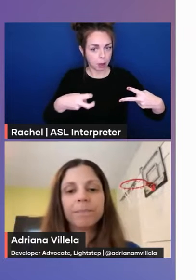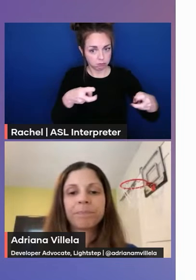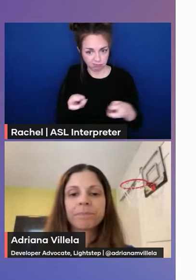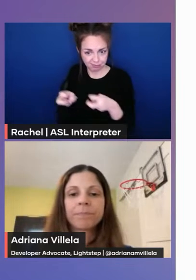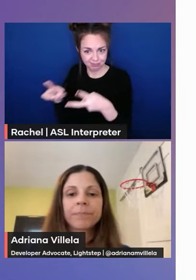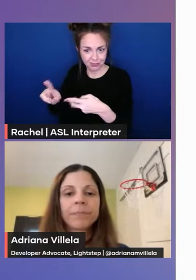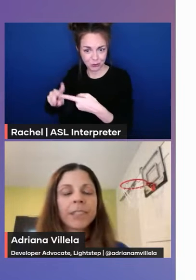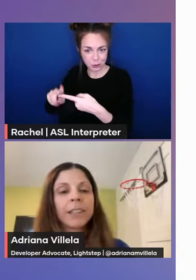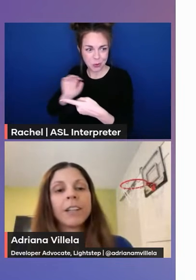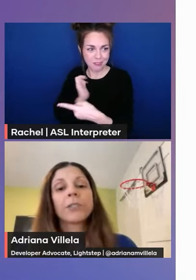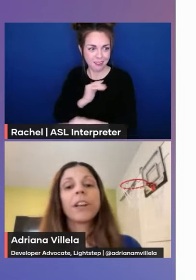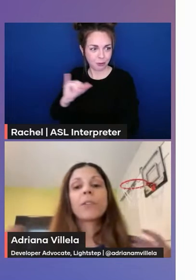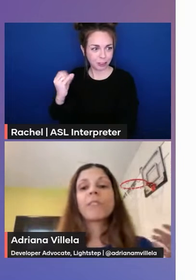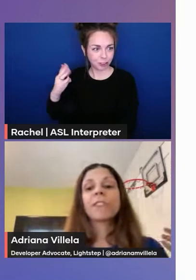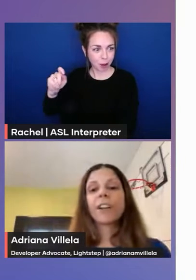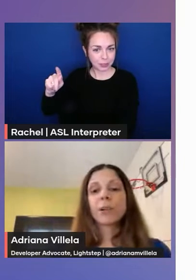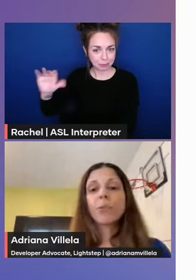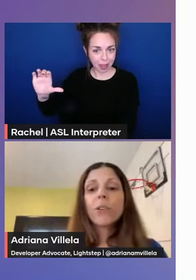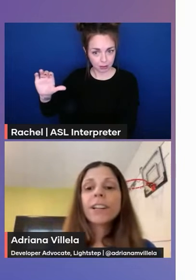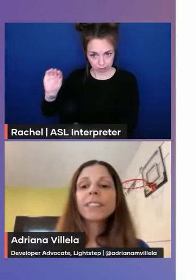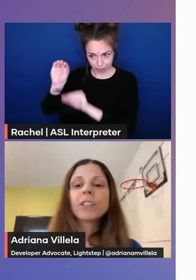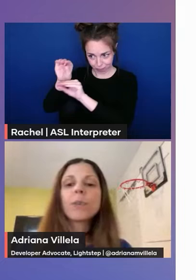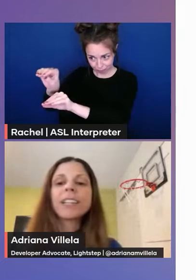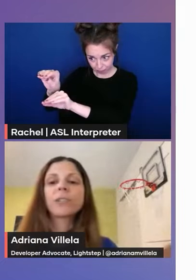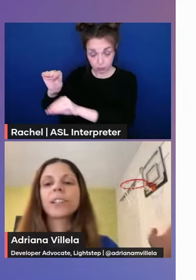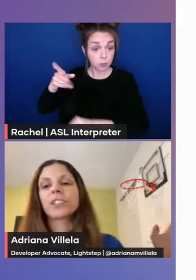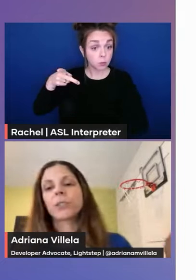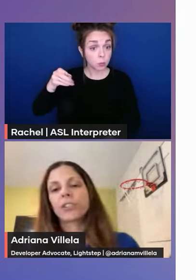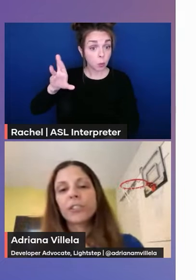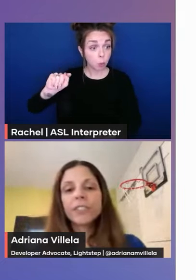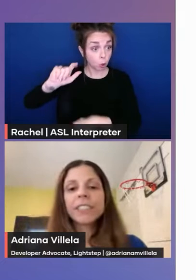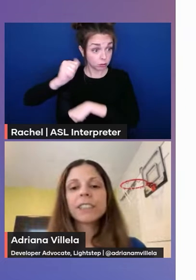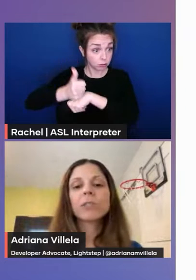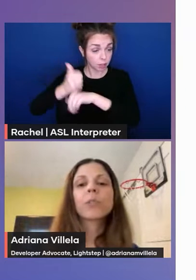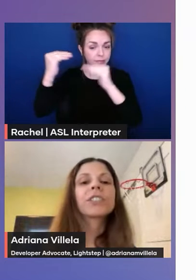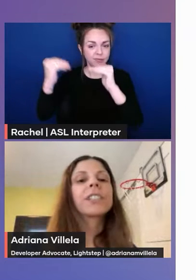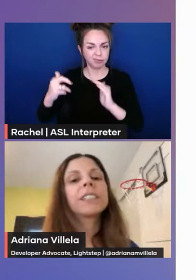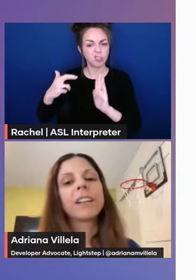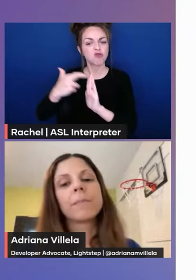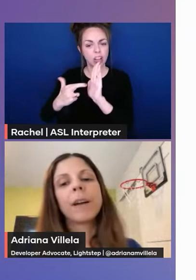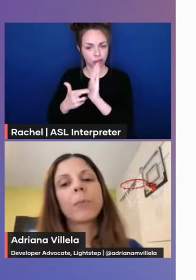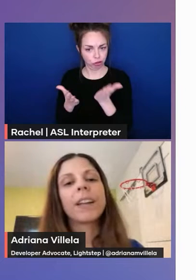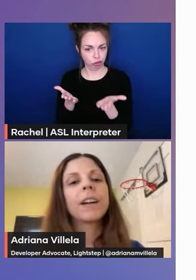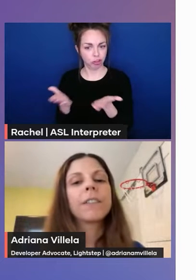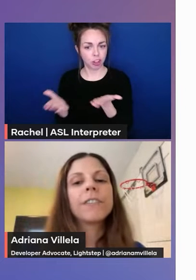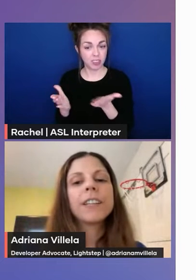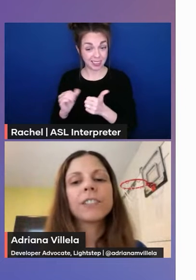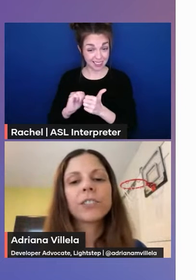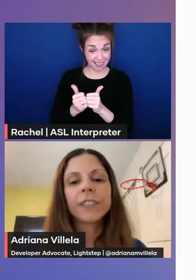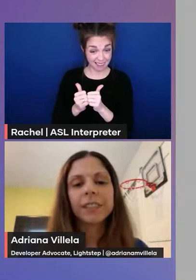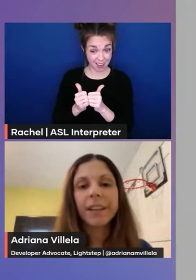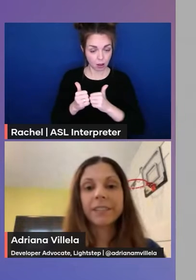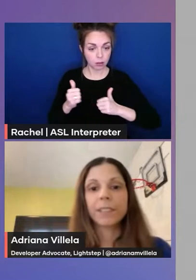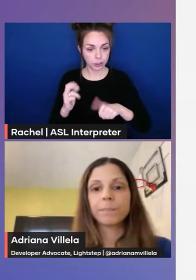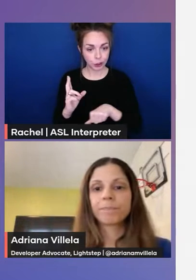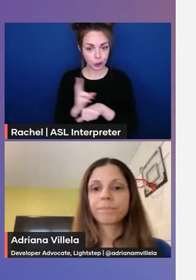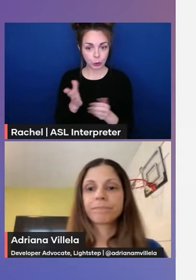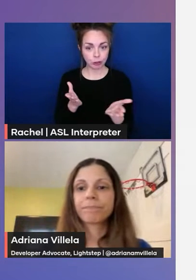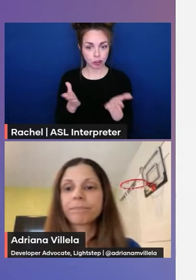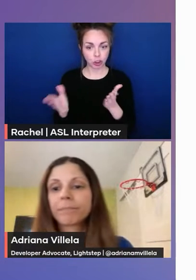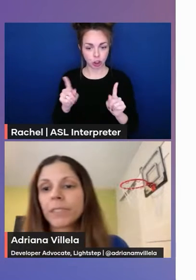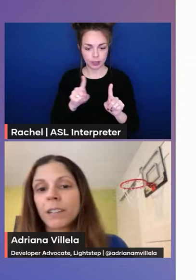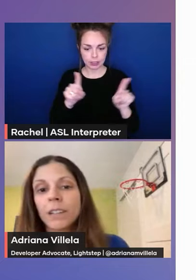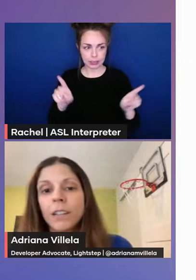spec. So now that we've defined our ports, we need to register our services, which is done by way of the service stanza.